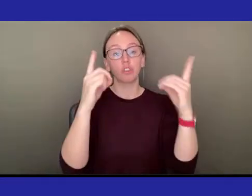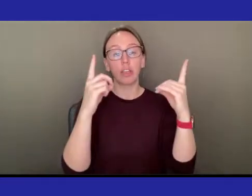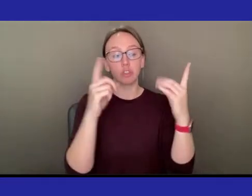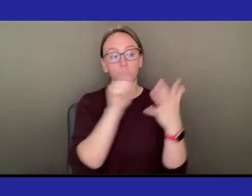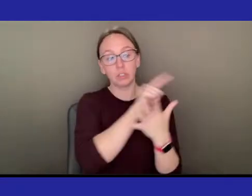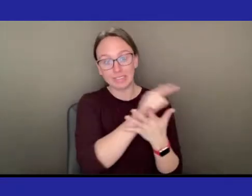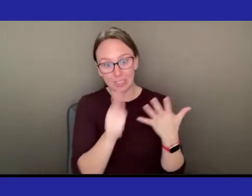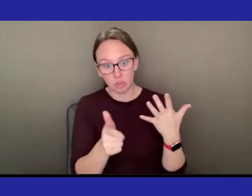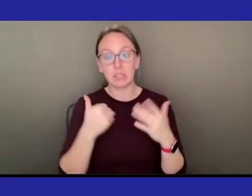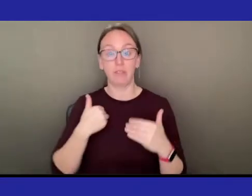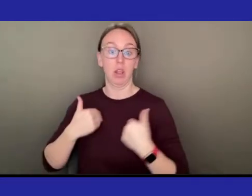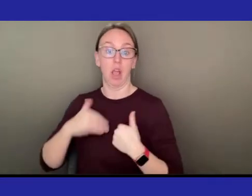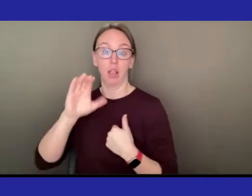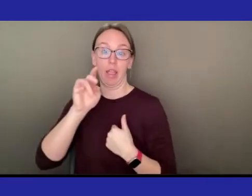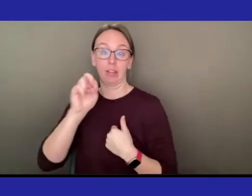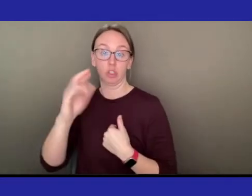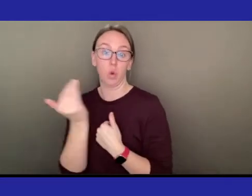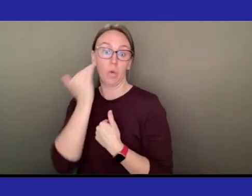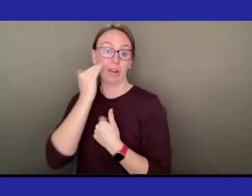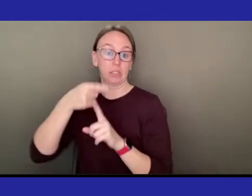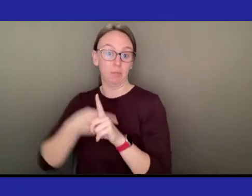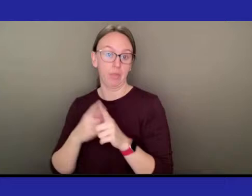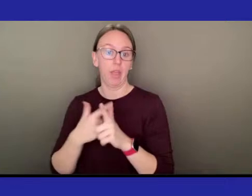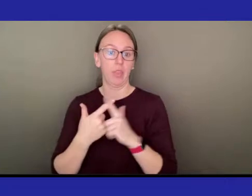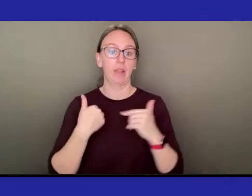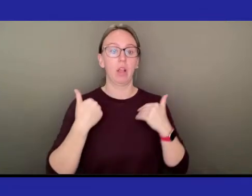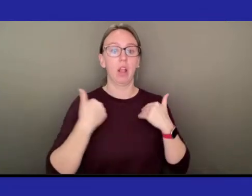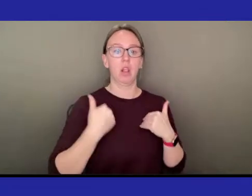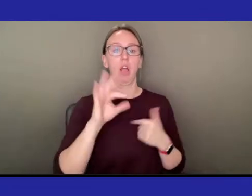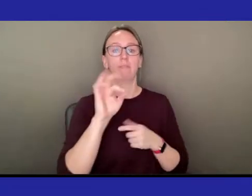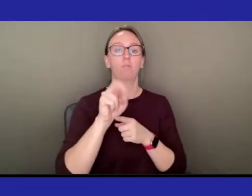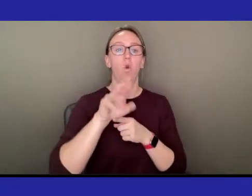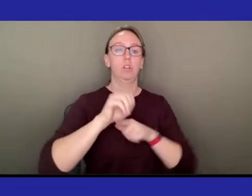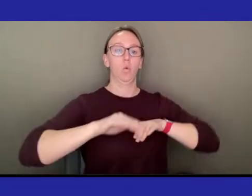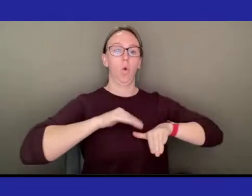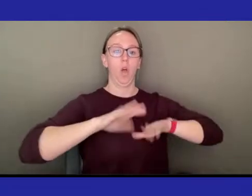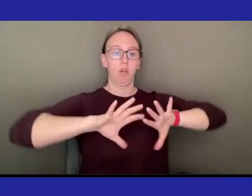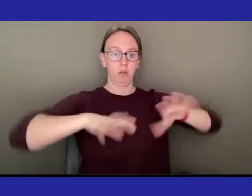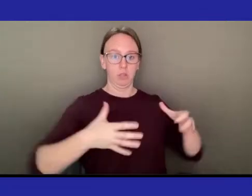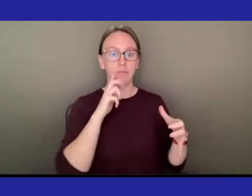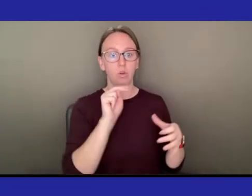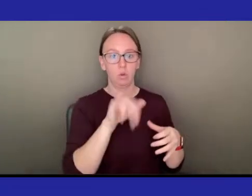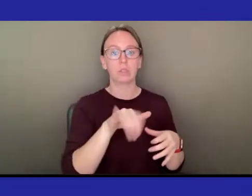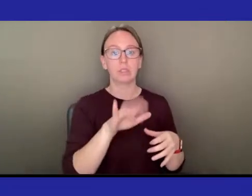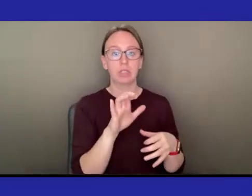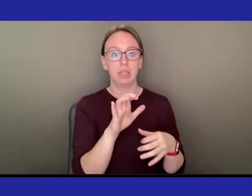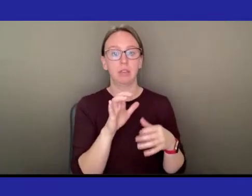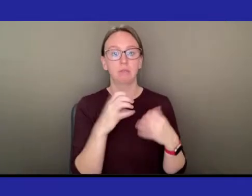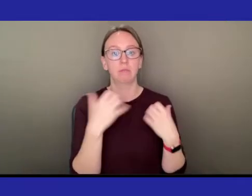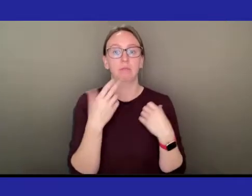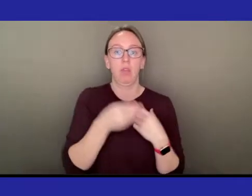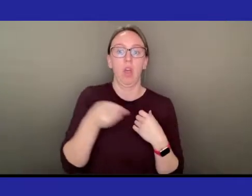have a lung force walk for New York City Health and Hospitals in May of 2024. And then our last slide here.